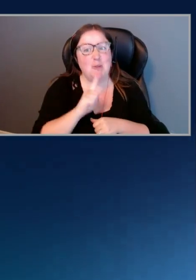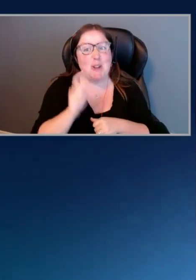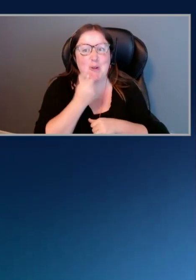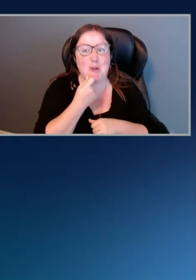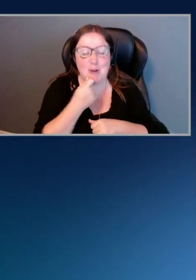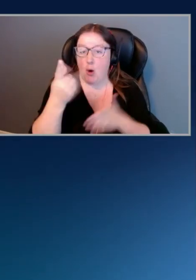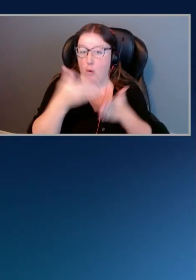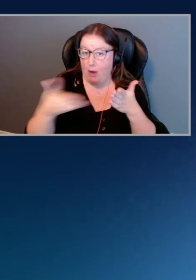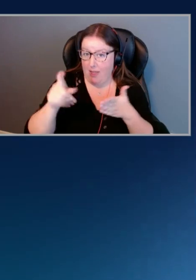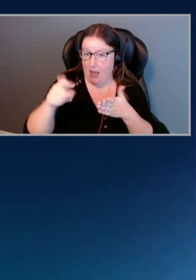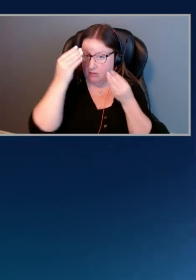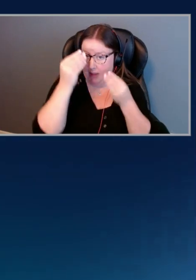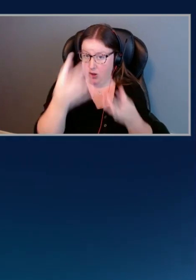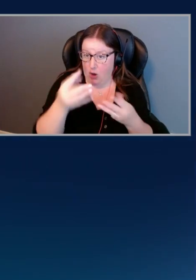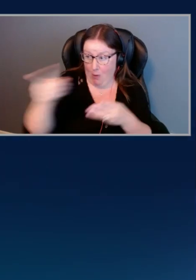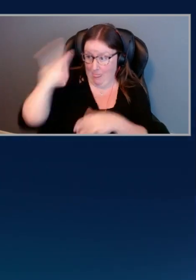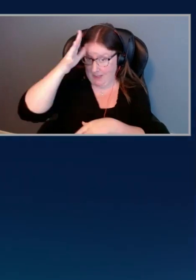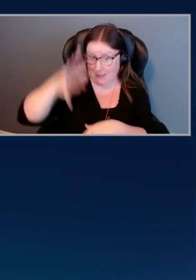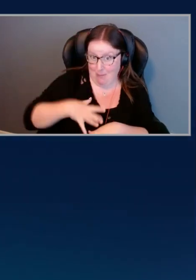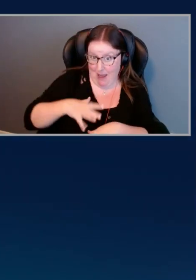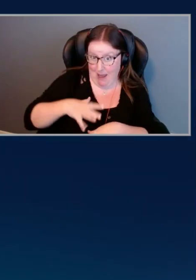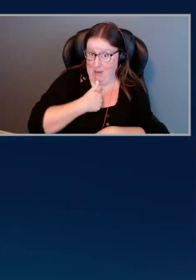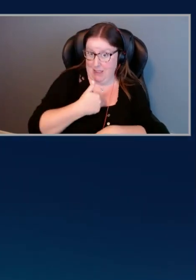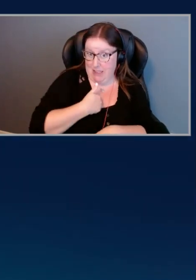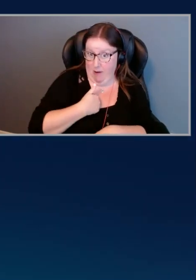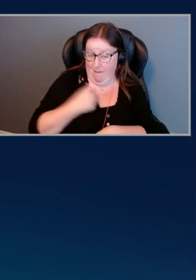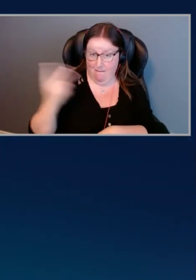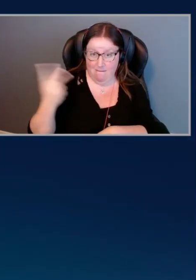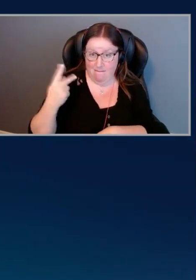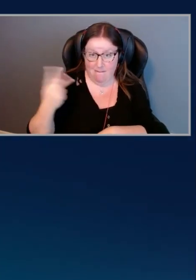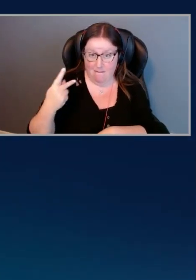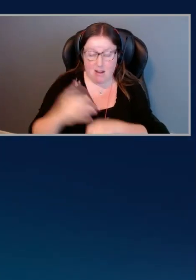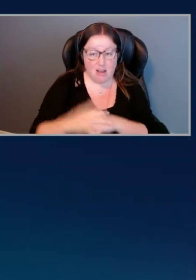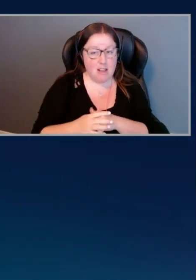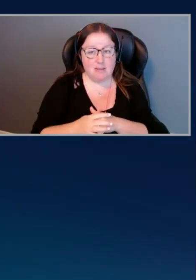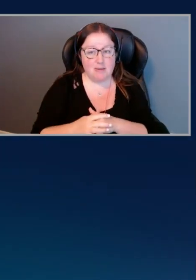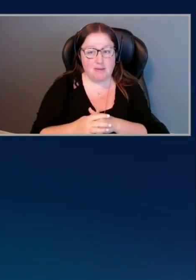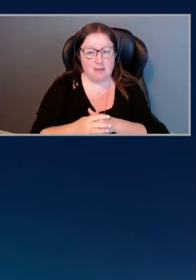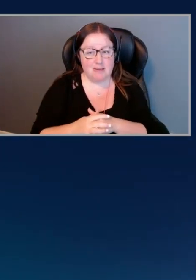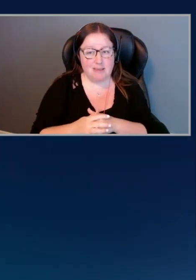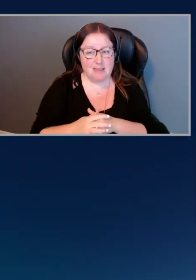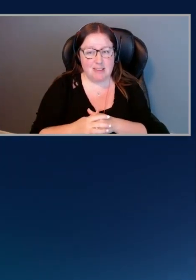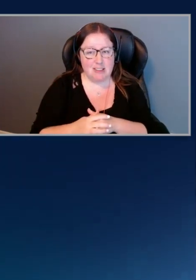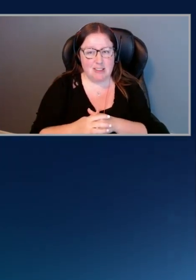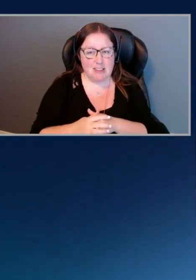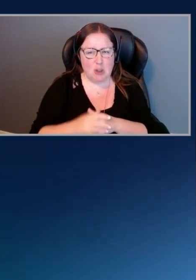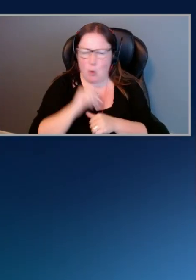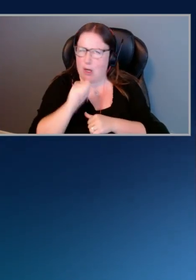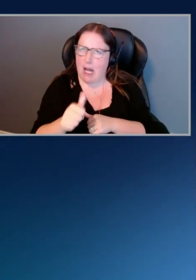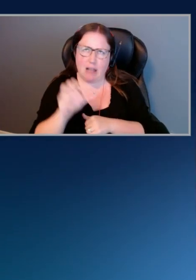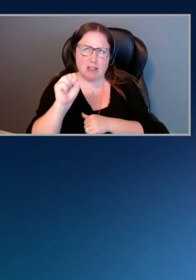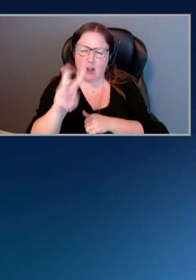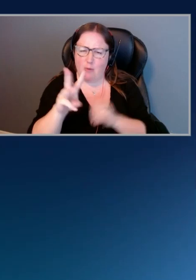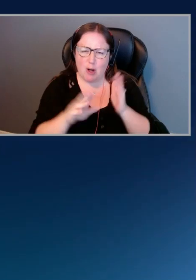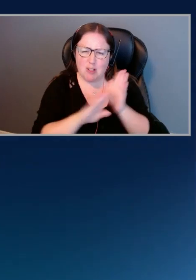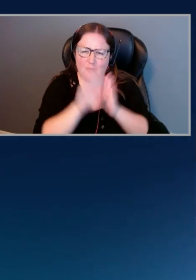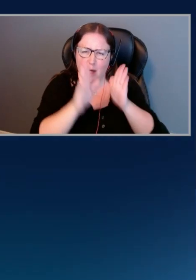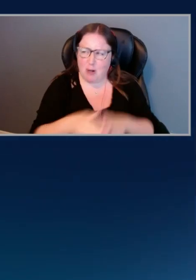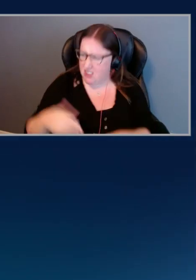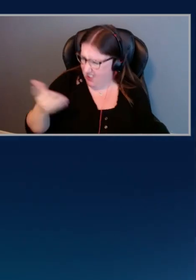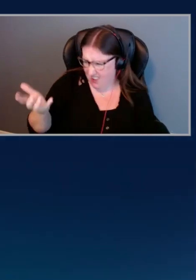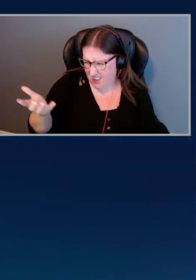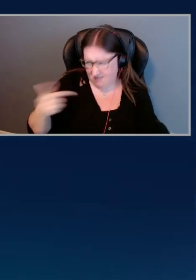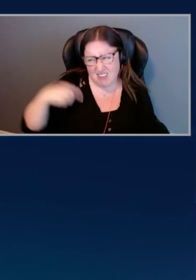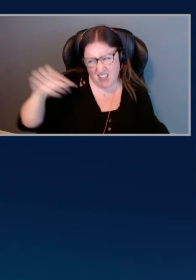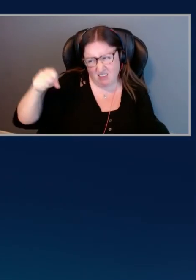thing you should know, this man and myself are not technically software developers. You are? I am. Oh,